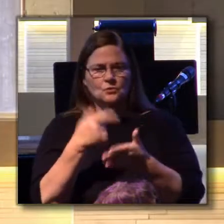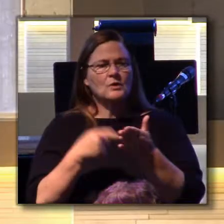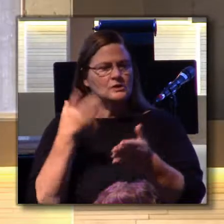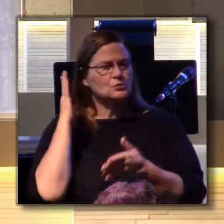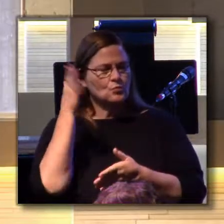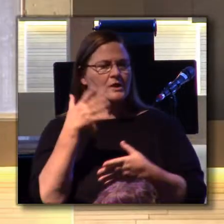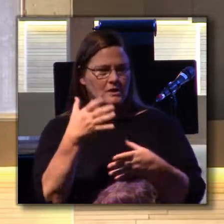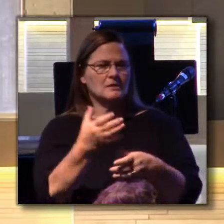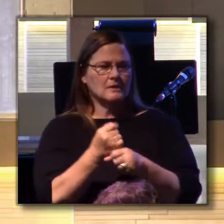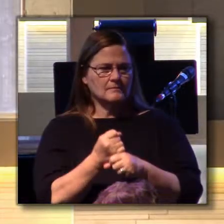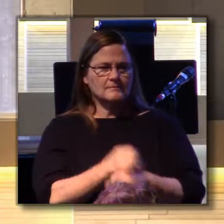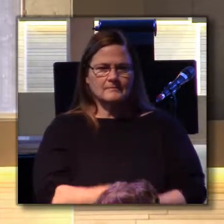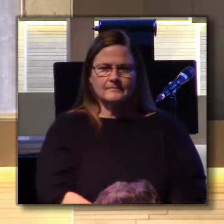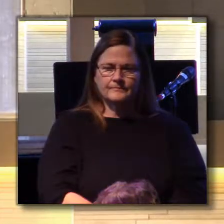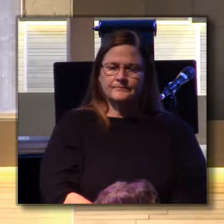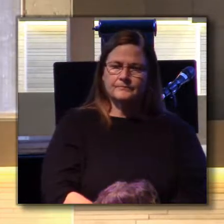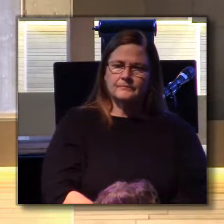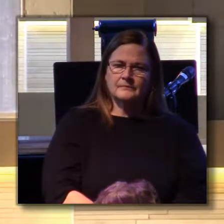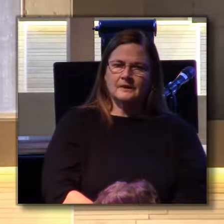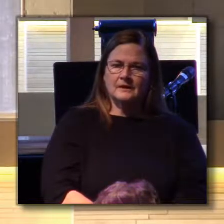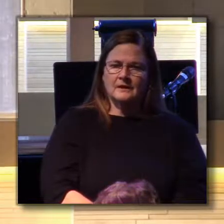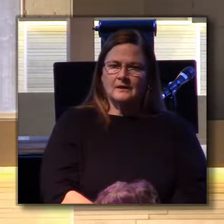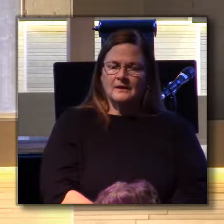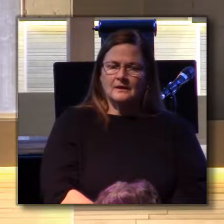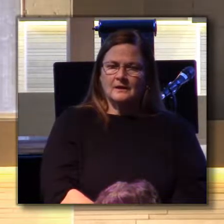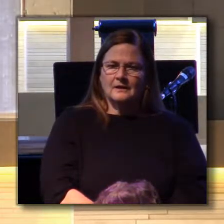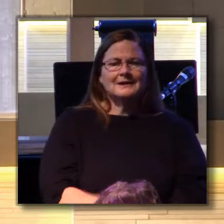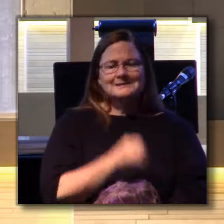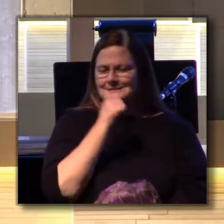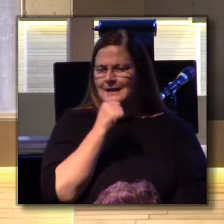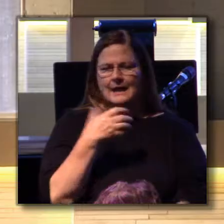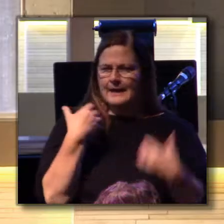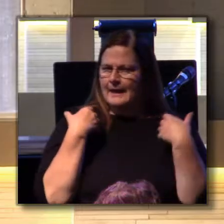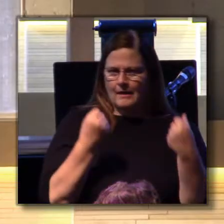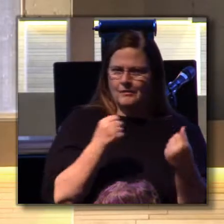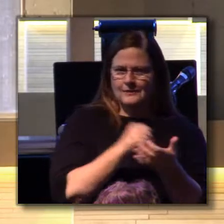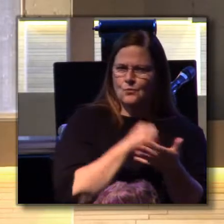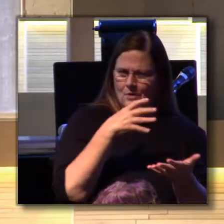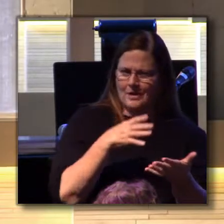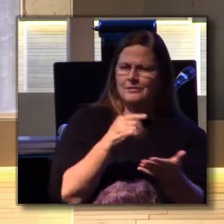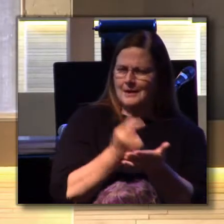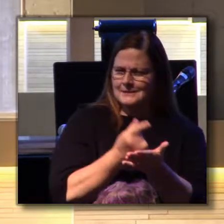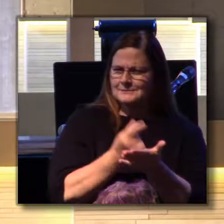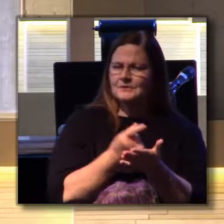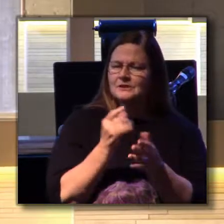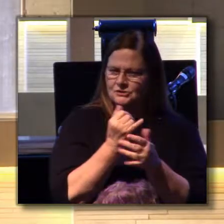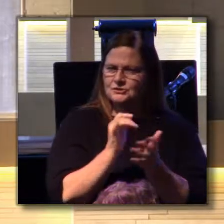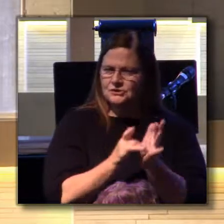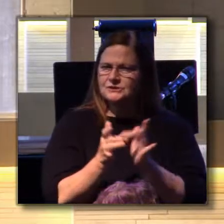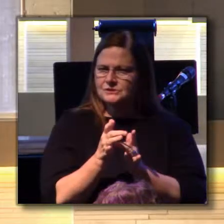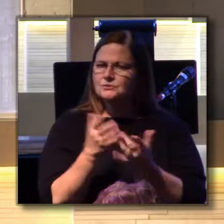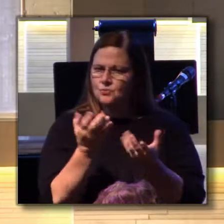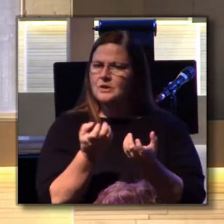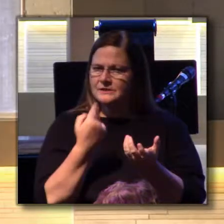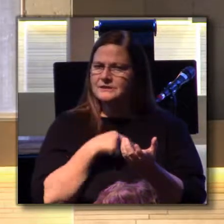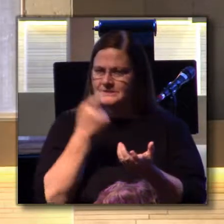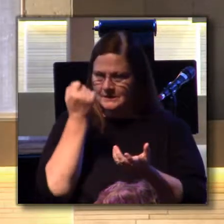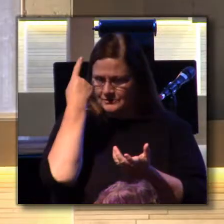receive. Of course, this is not a health and wealth gospel, and Jesus wants us to understand that, because he also says,